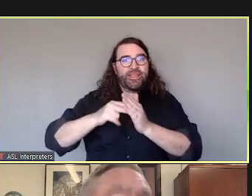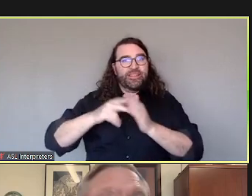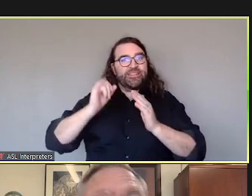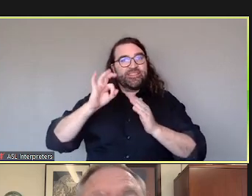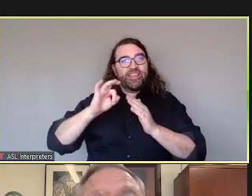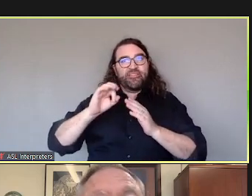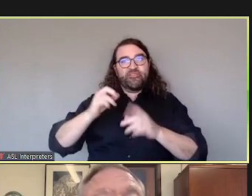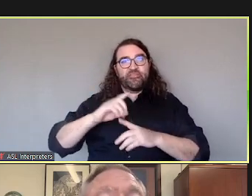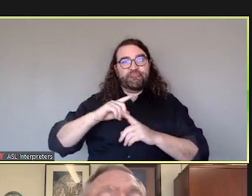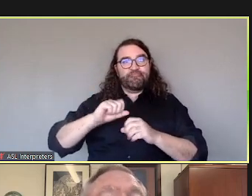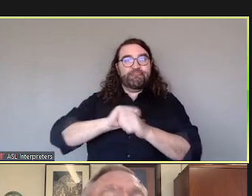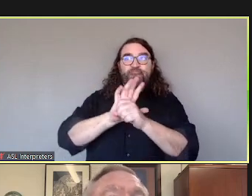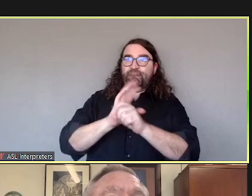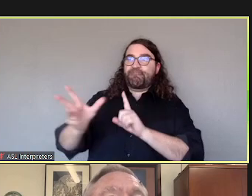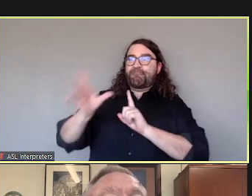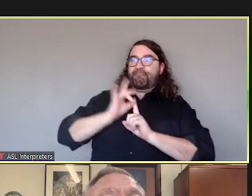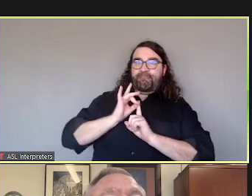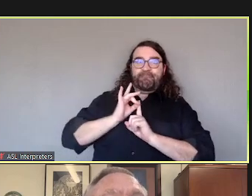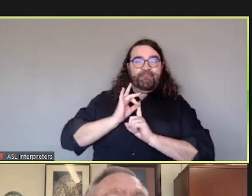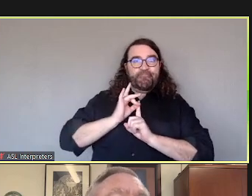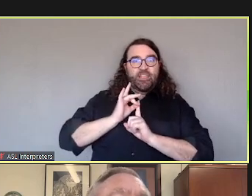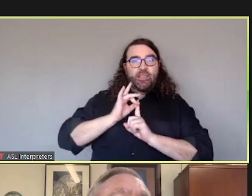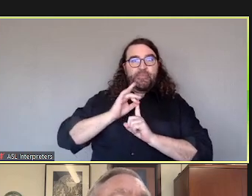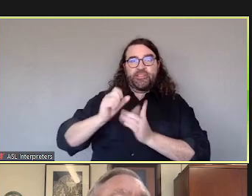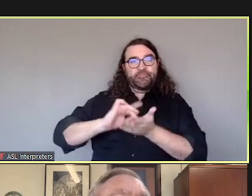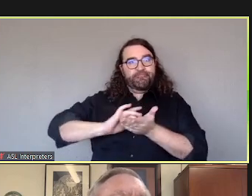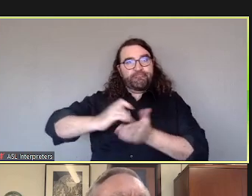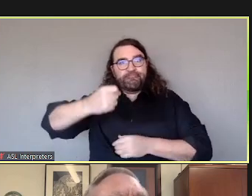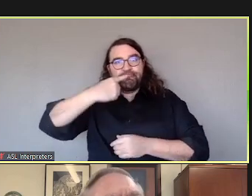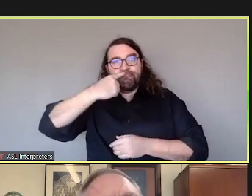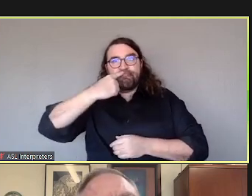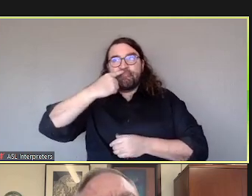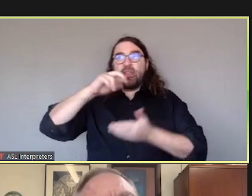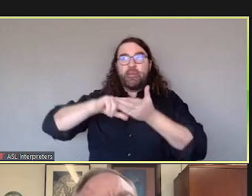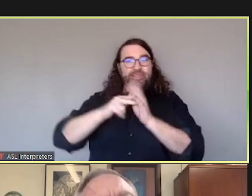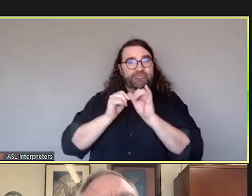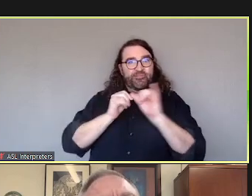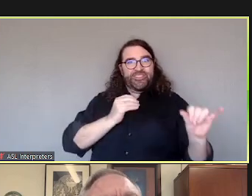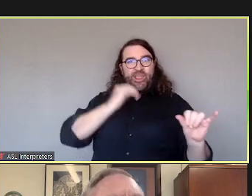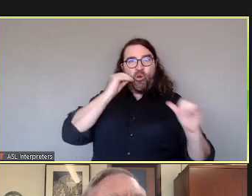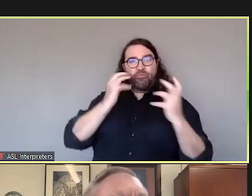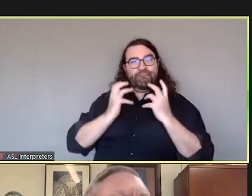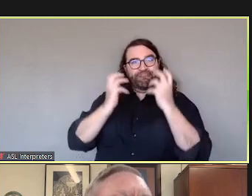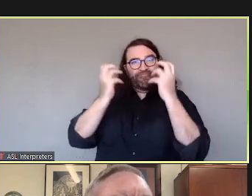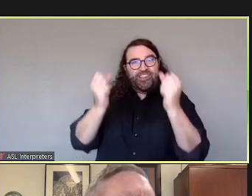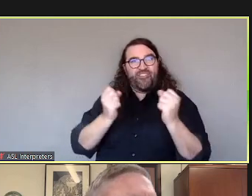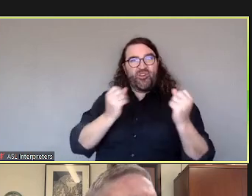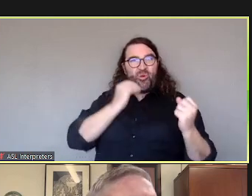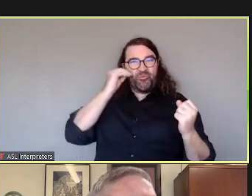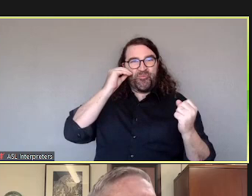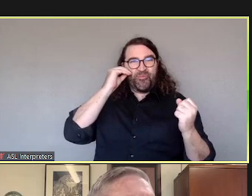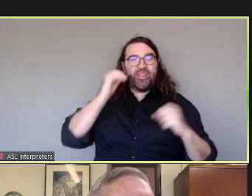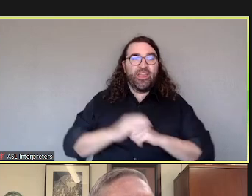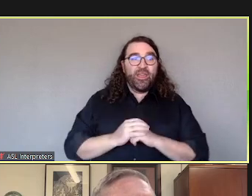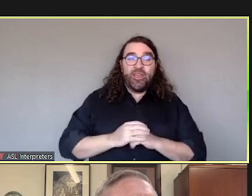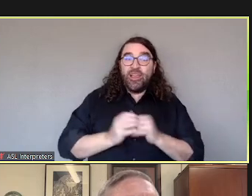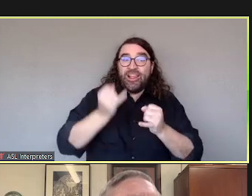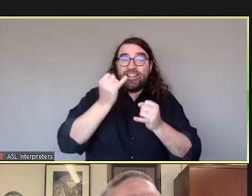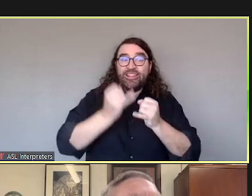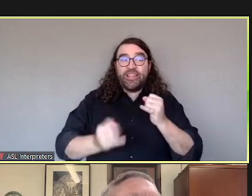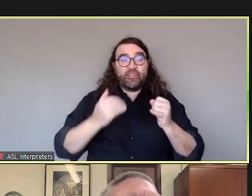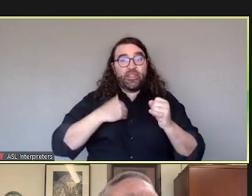every 10 people that would have ended up at the hospital, keeping them at home. And then lastly, there's some great new tools out